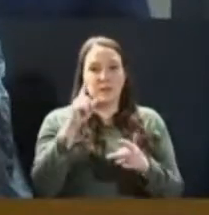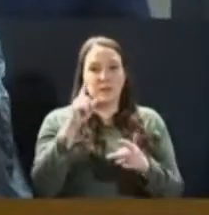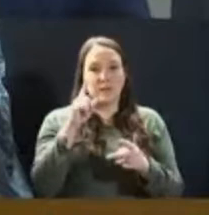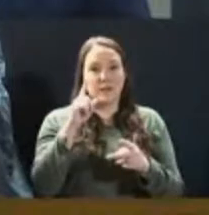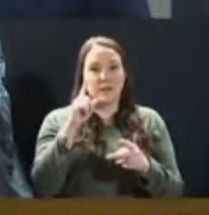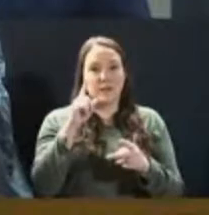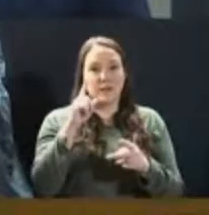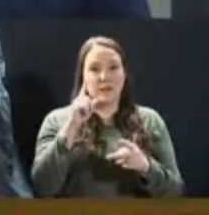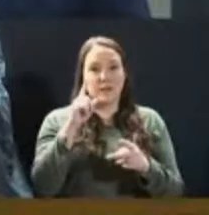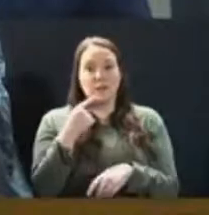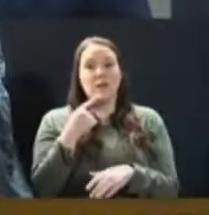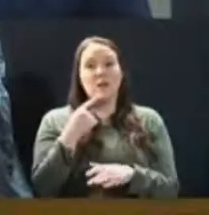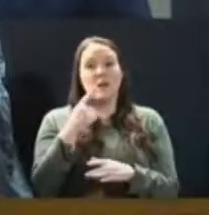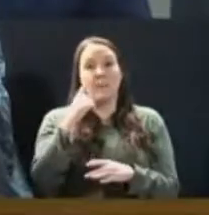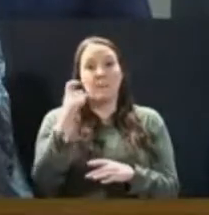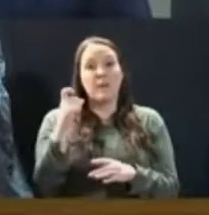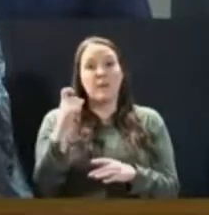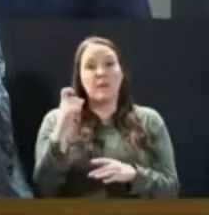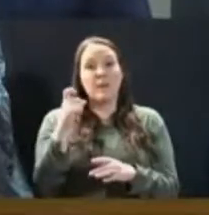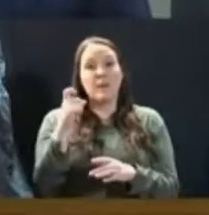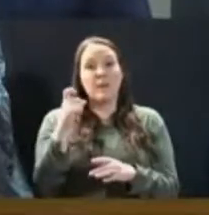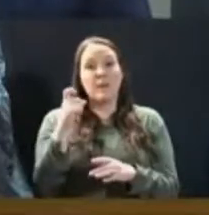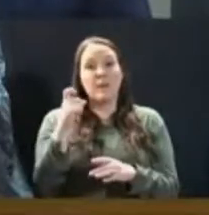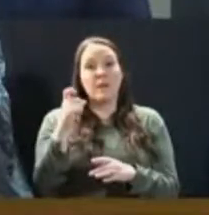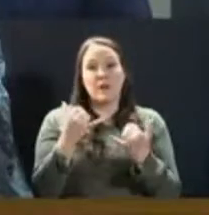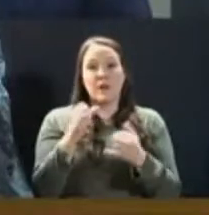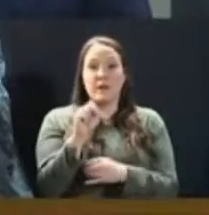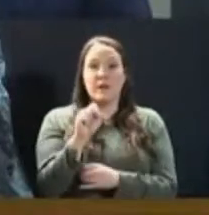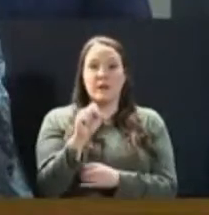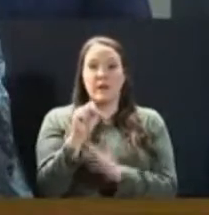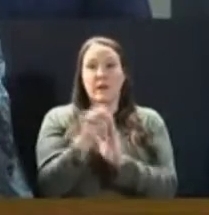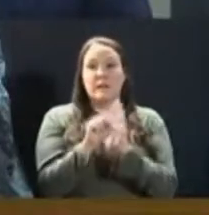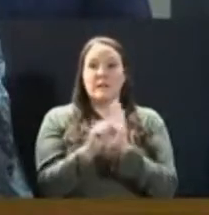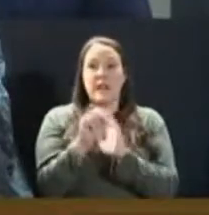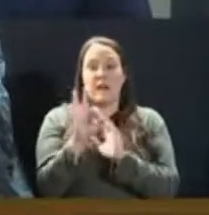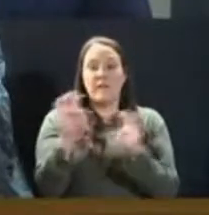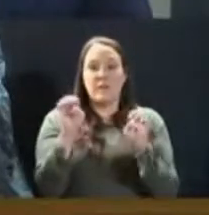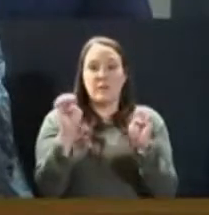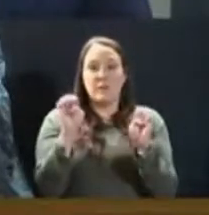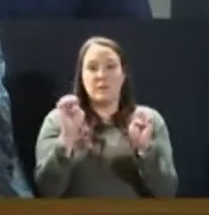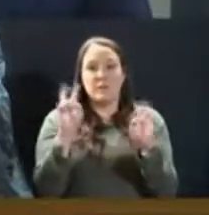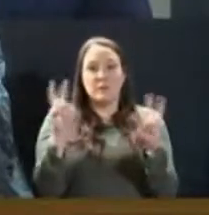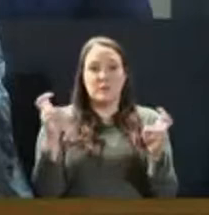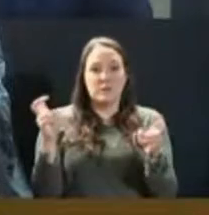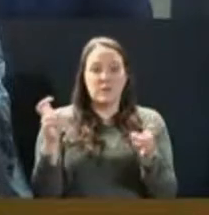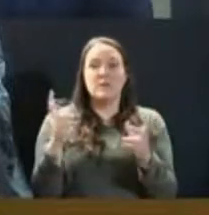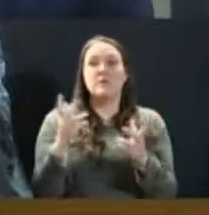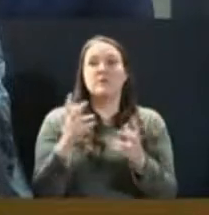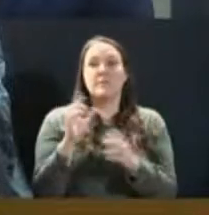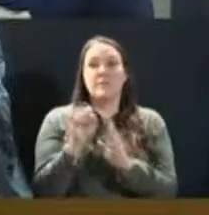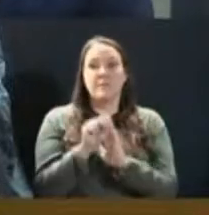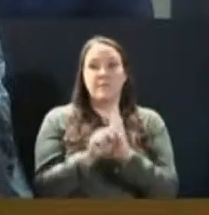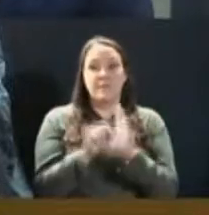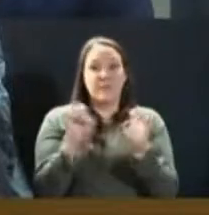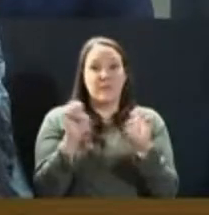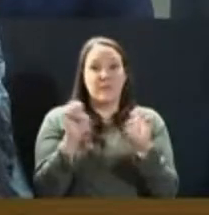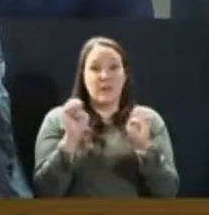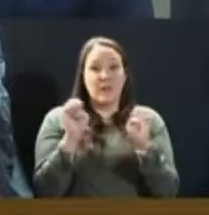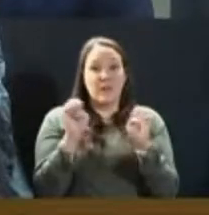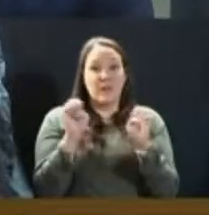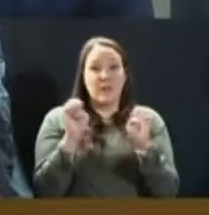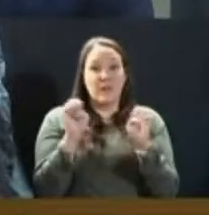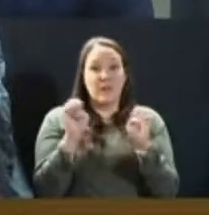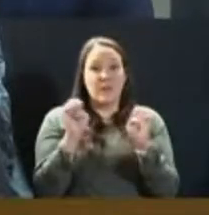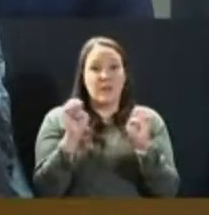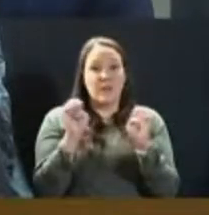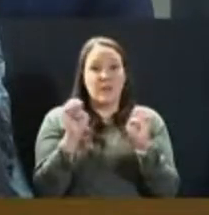is, because there's the current state of emergency that gives us that authority. The state of emergency has not been lifted, correct?